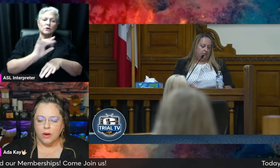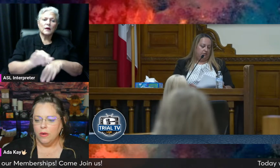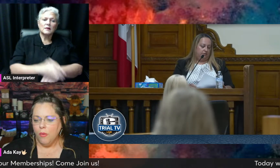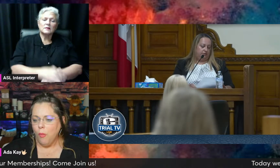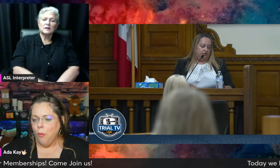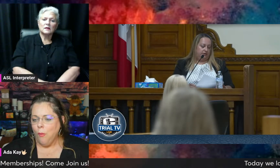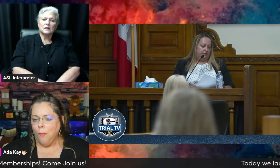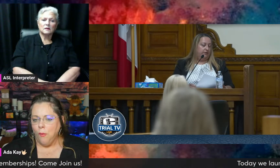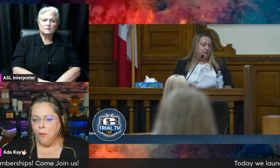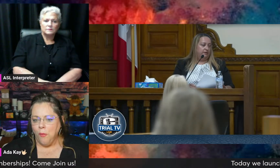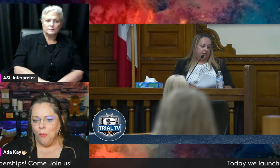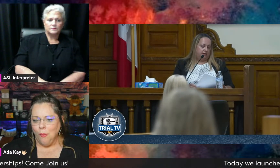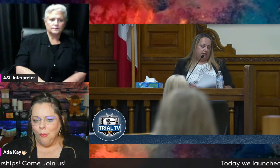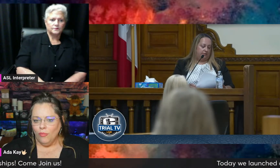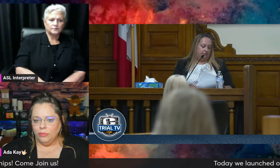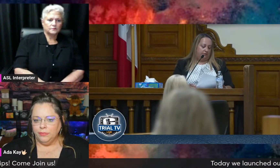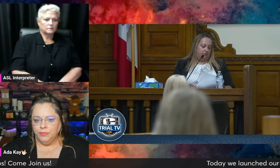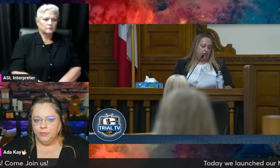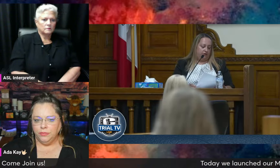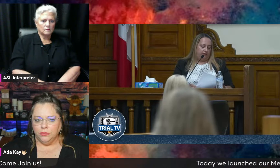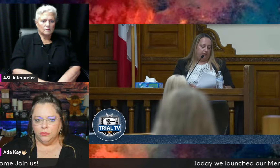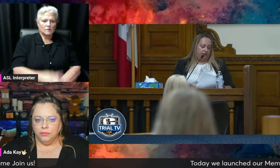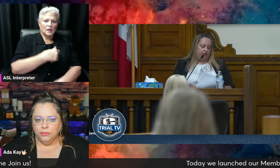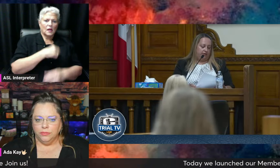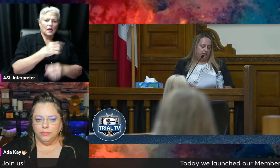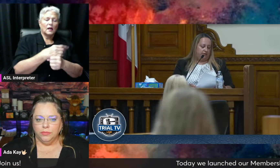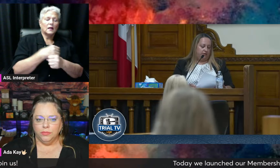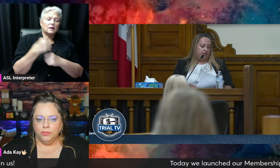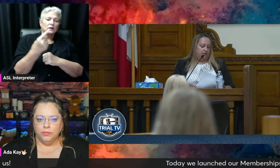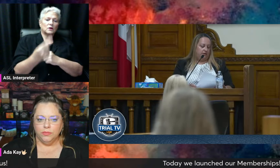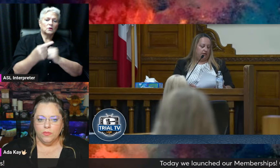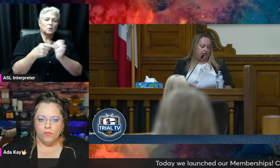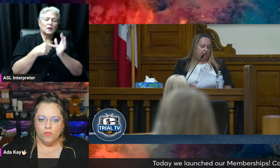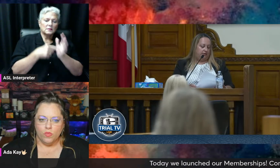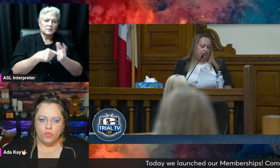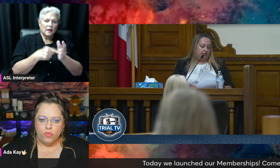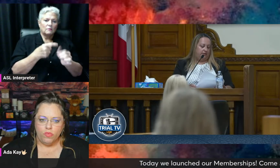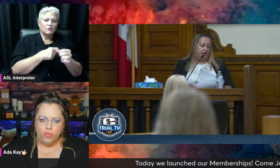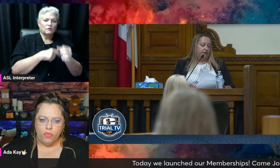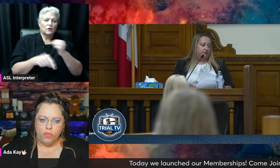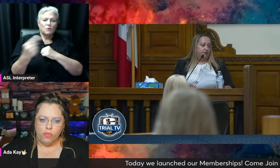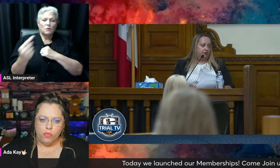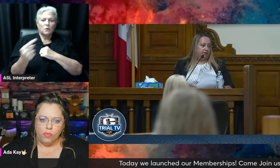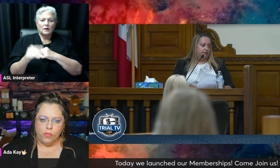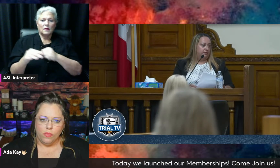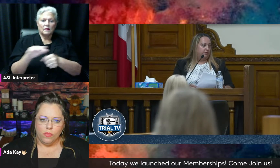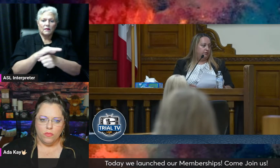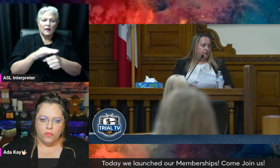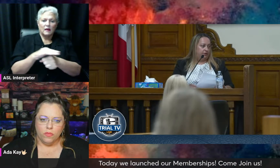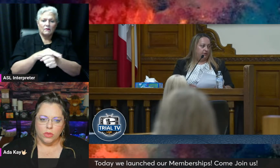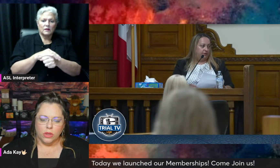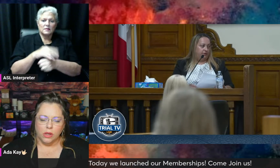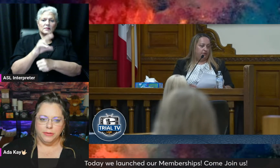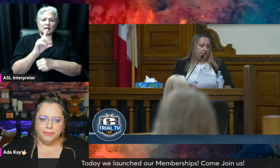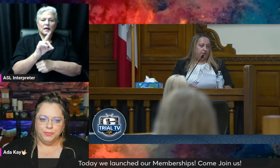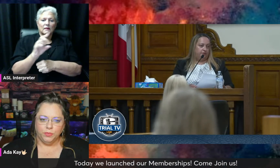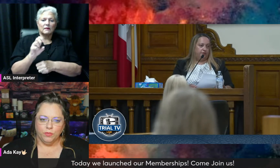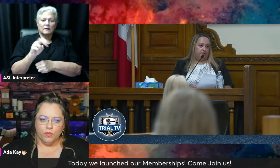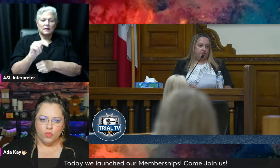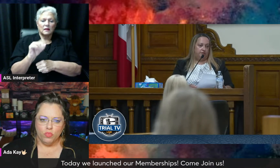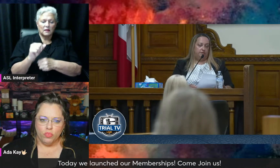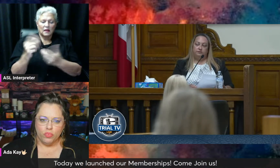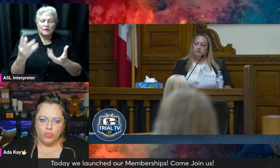I took 1 sample at this time from one of the areas, and the DNA factors detected were too weak for